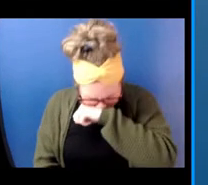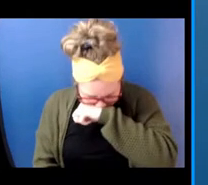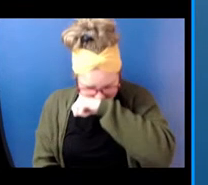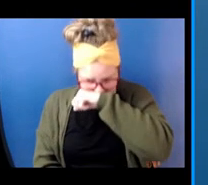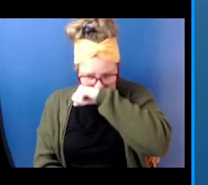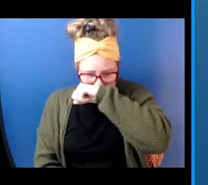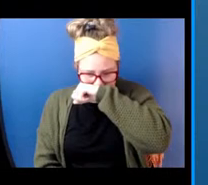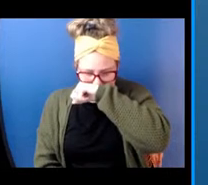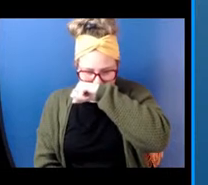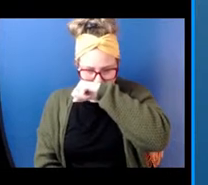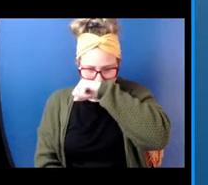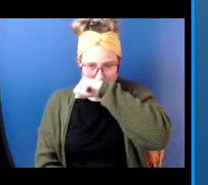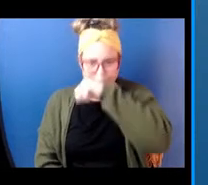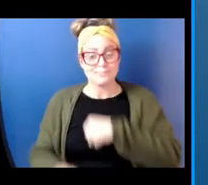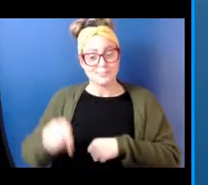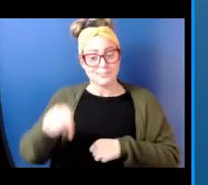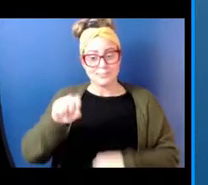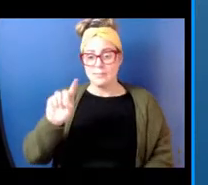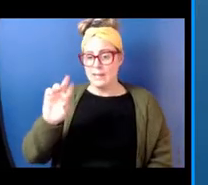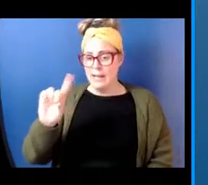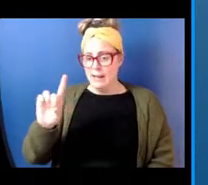yes David